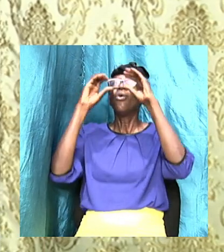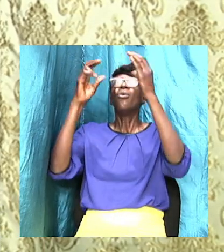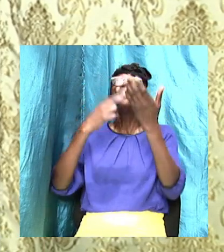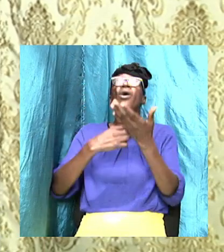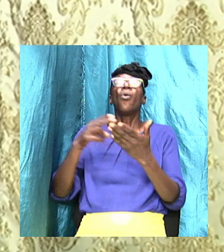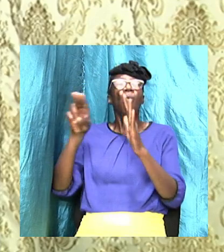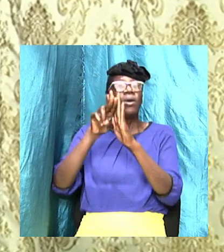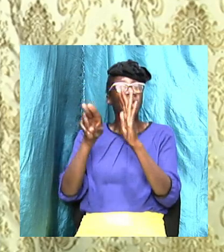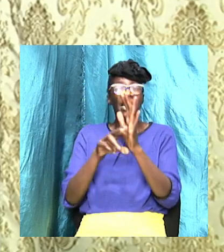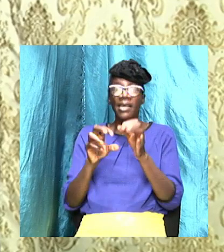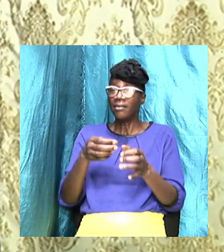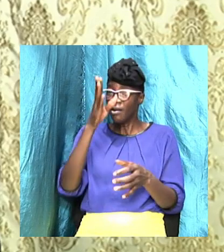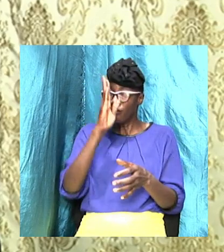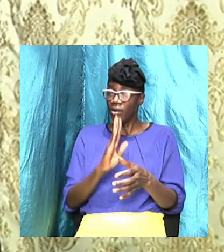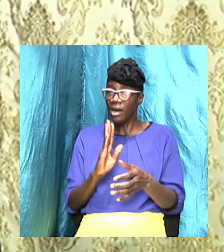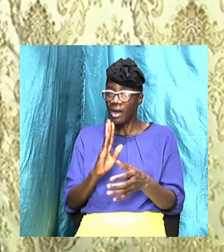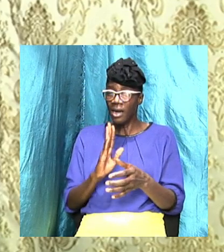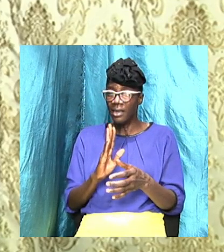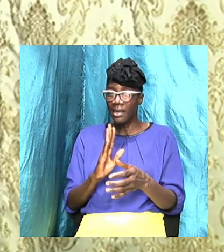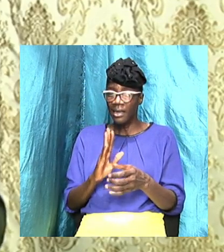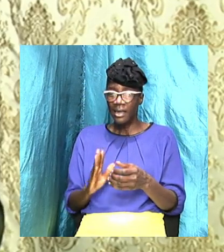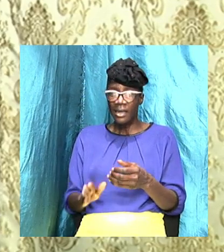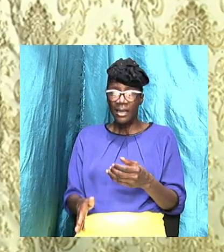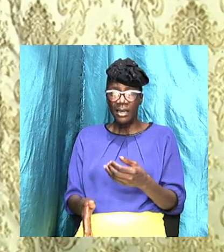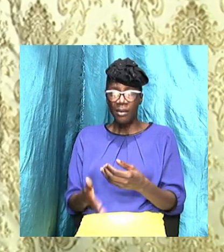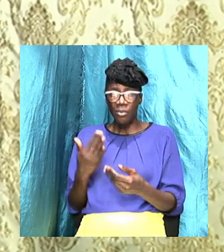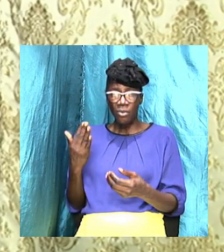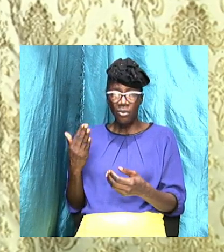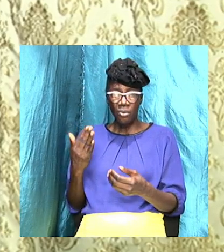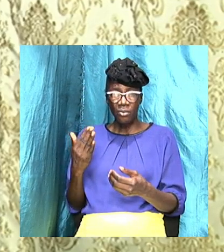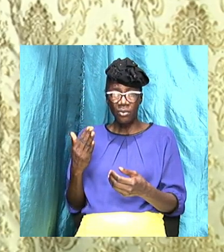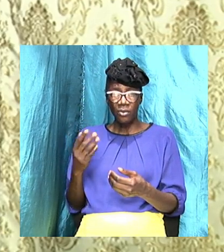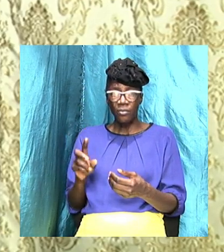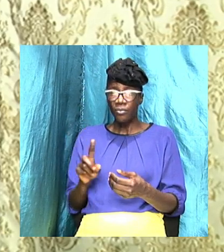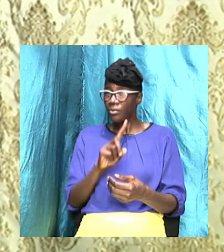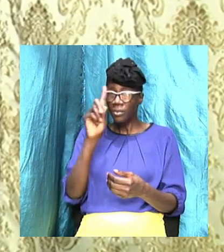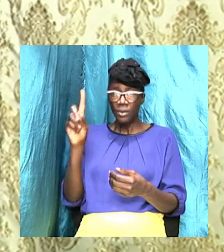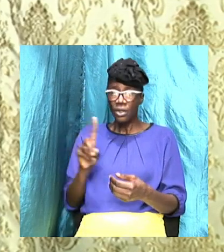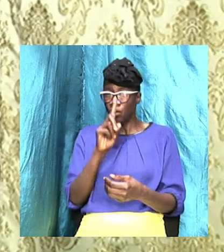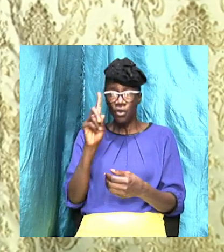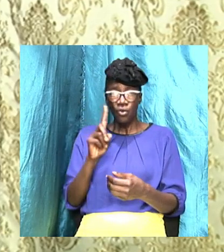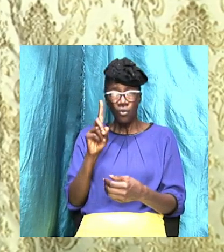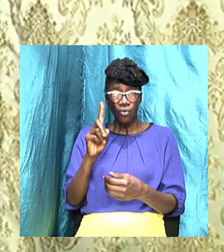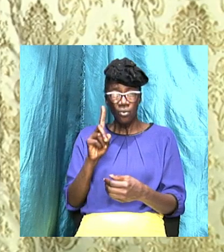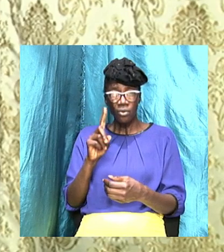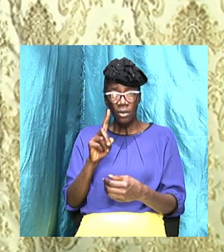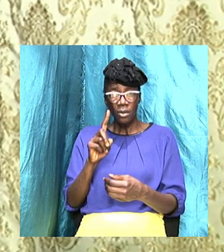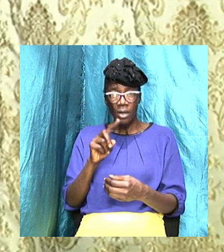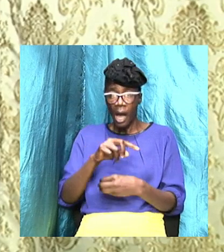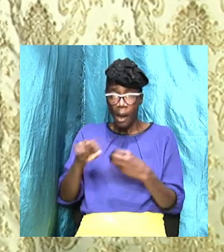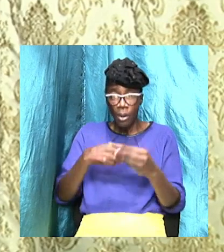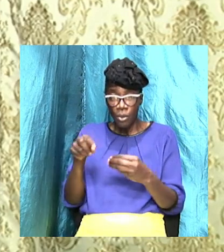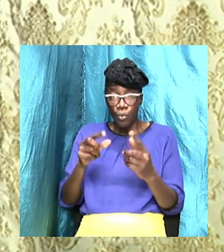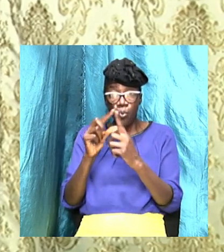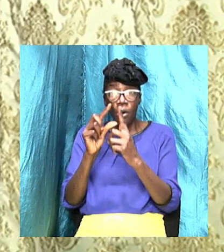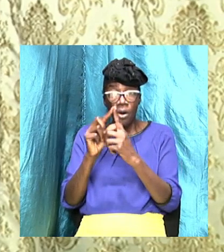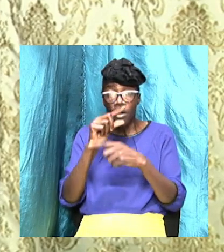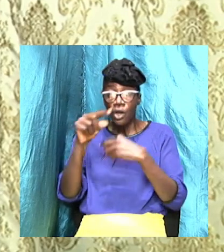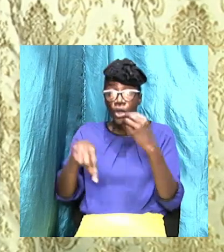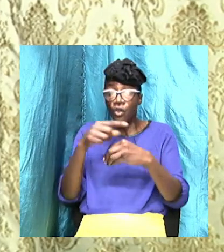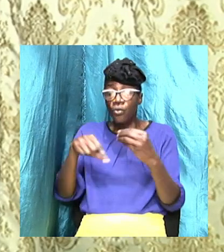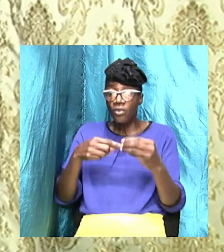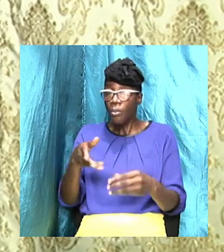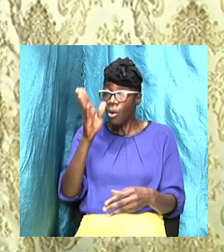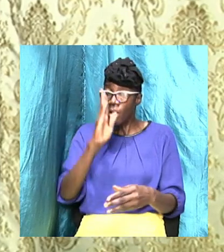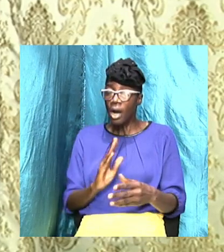of God. The most frequently used attribute of God is found in the Old Testament, and it refers